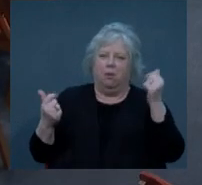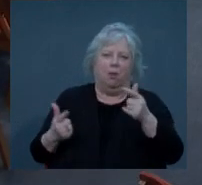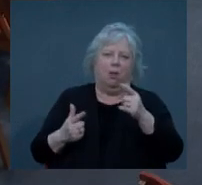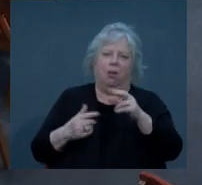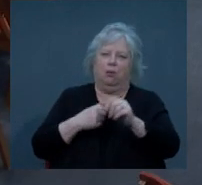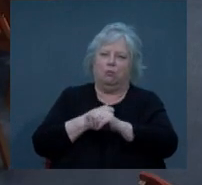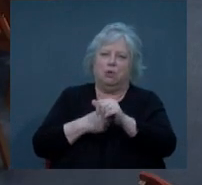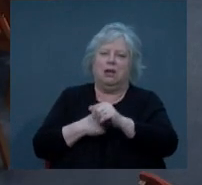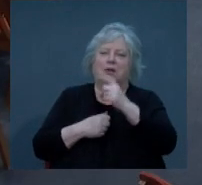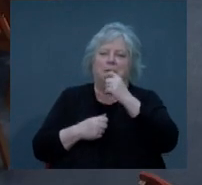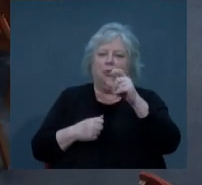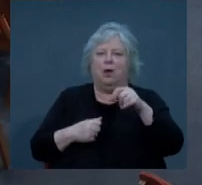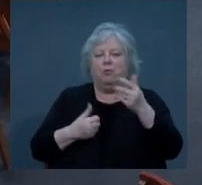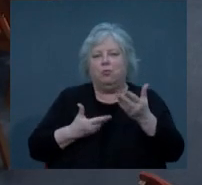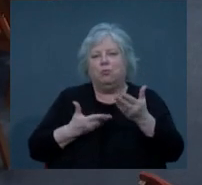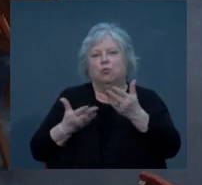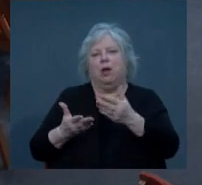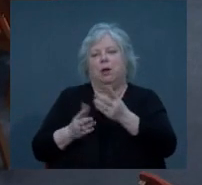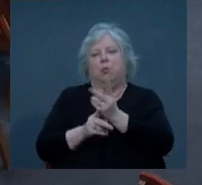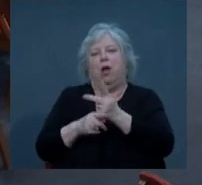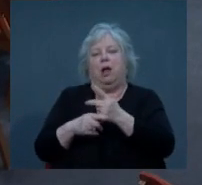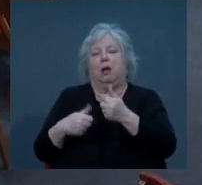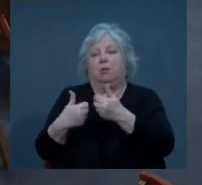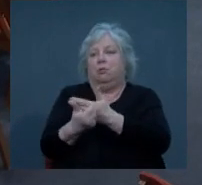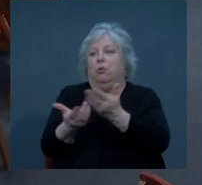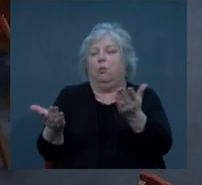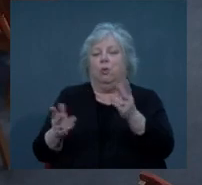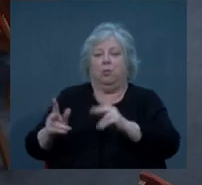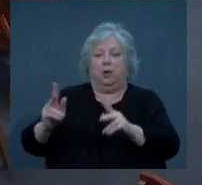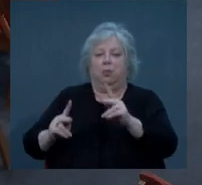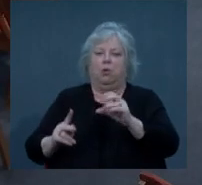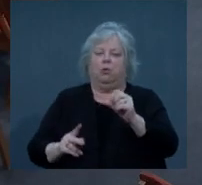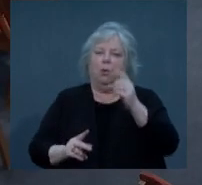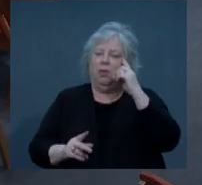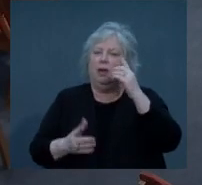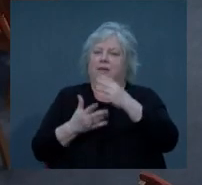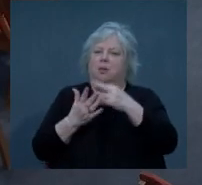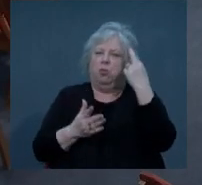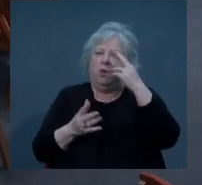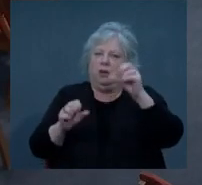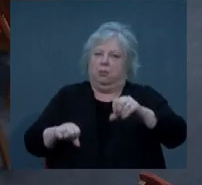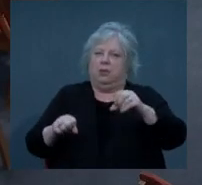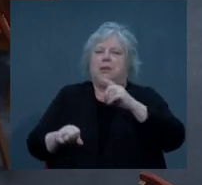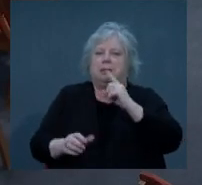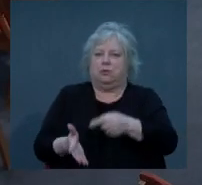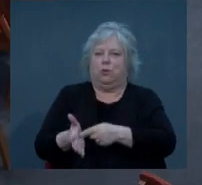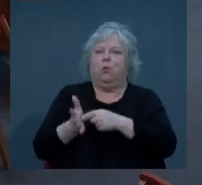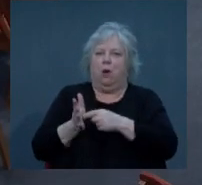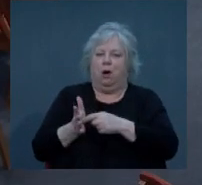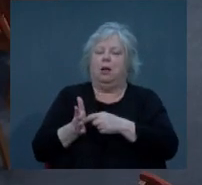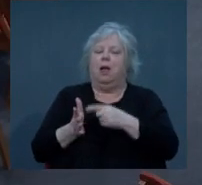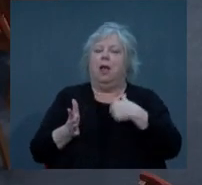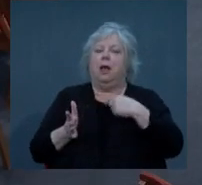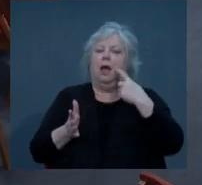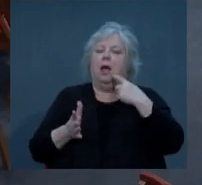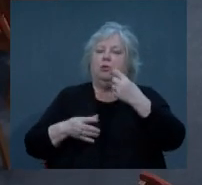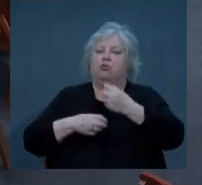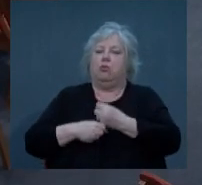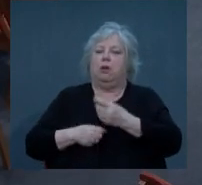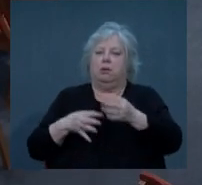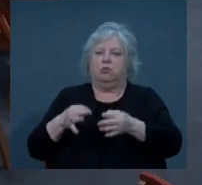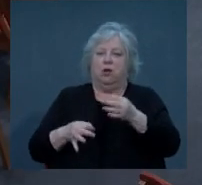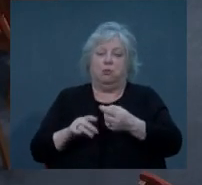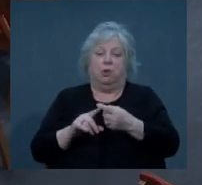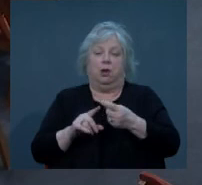risk because we've got to bring a product to the people. So I just think there has to be some reasonableness there. I really trust the judgment of the chair. If